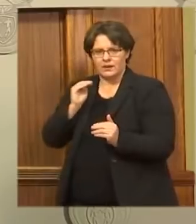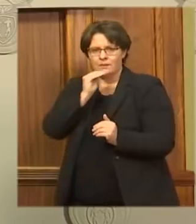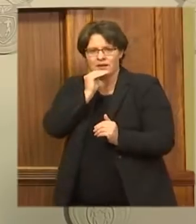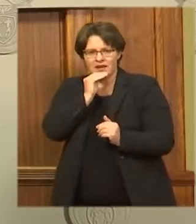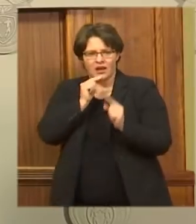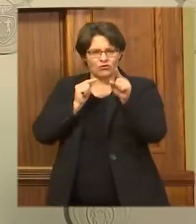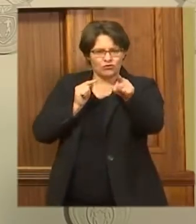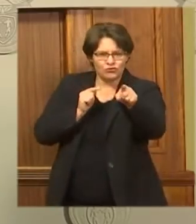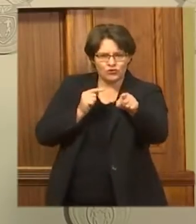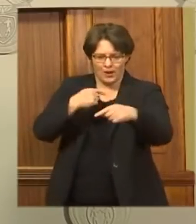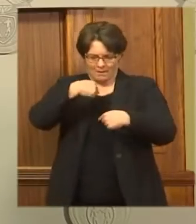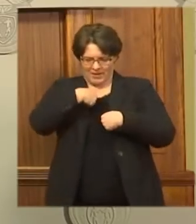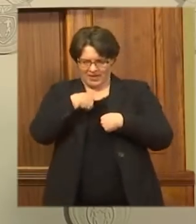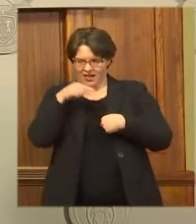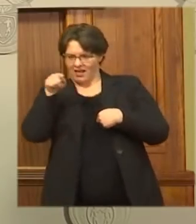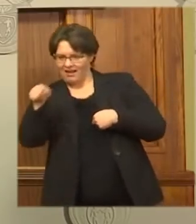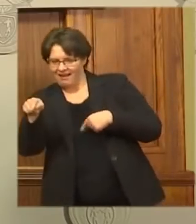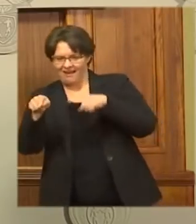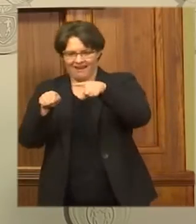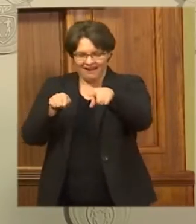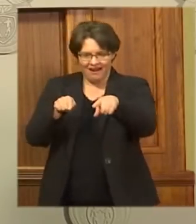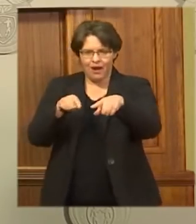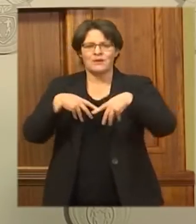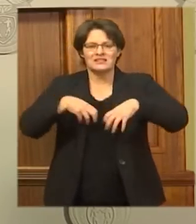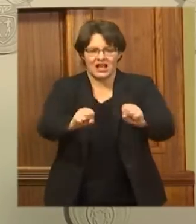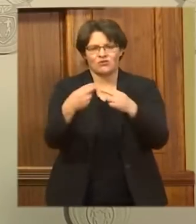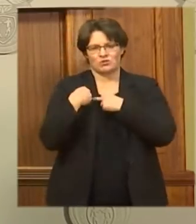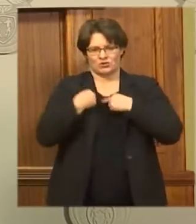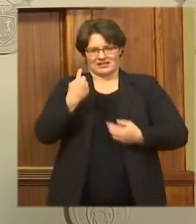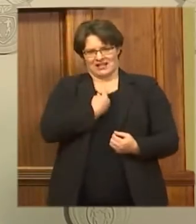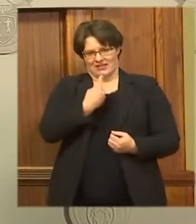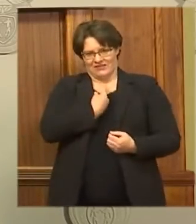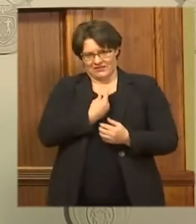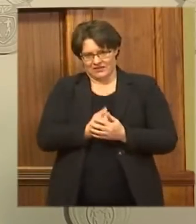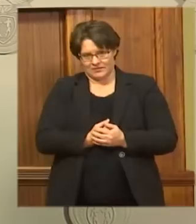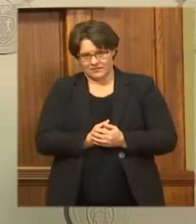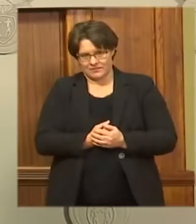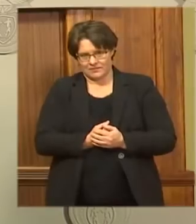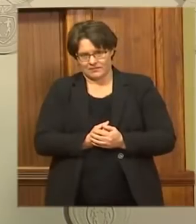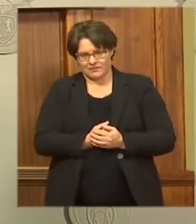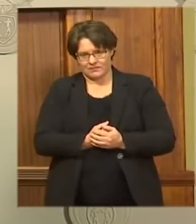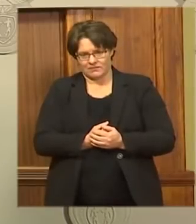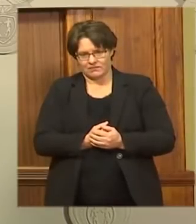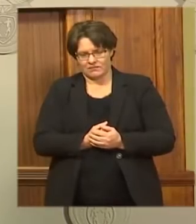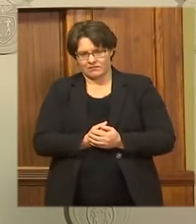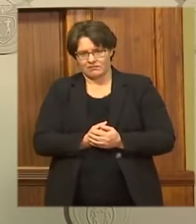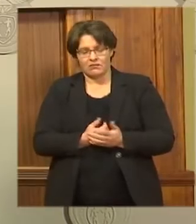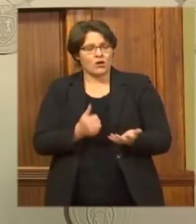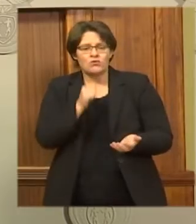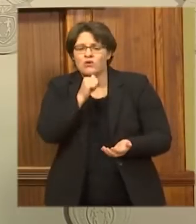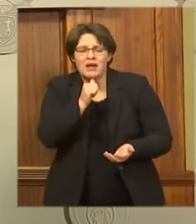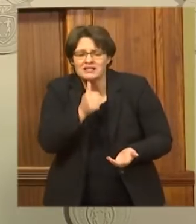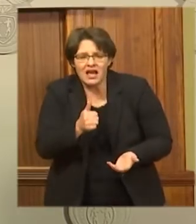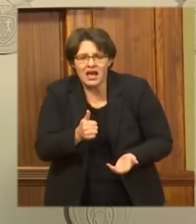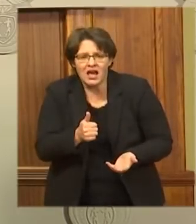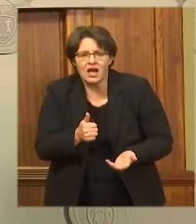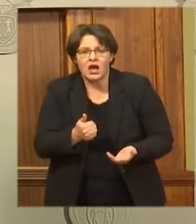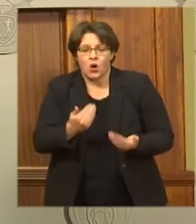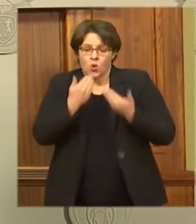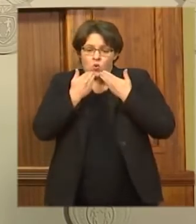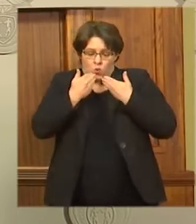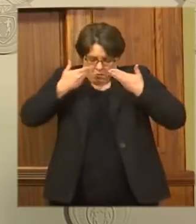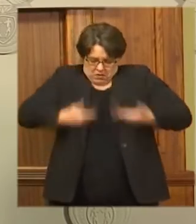us taking personal responsibility. Whenever we are, or whoever